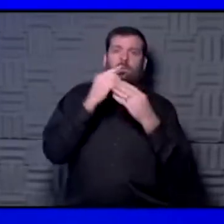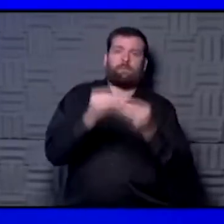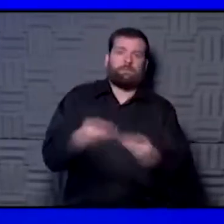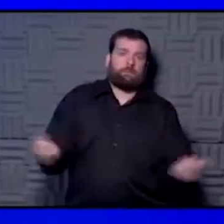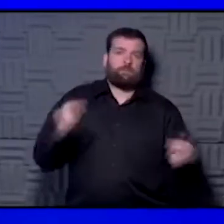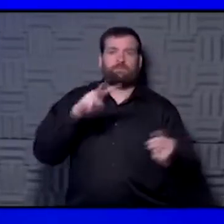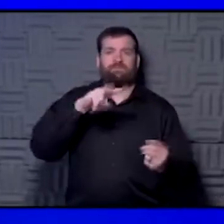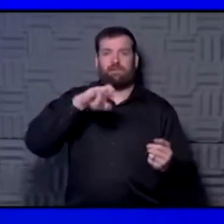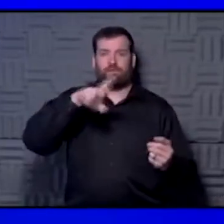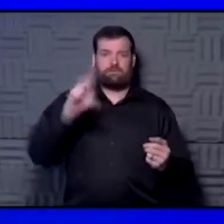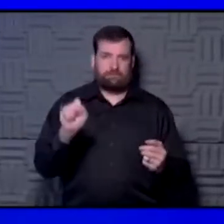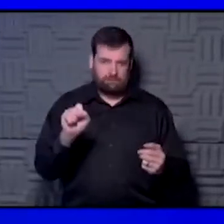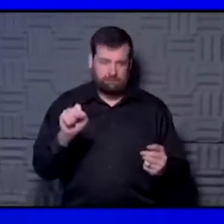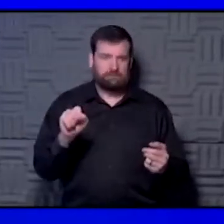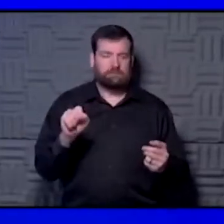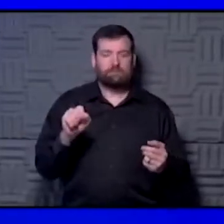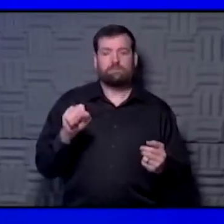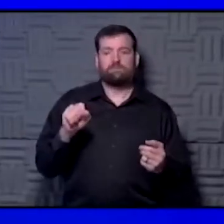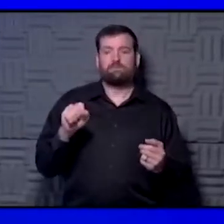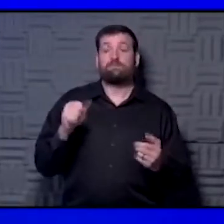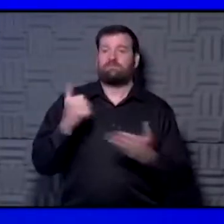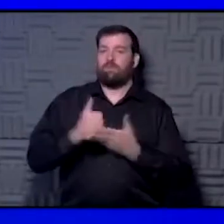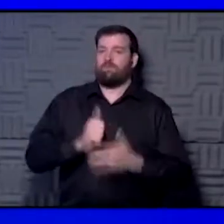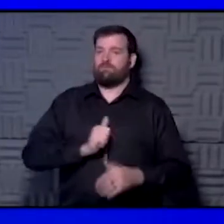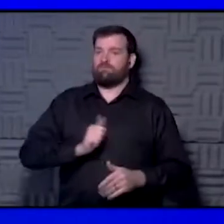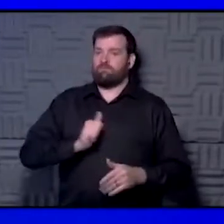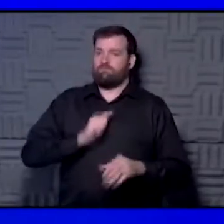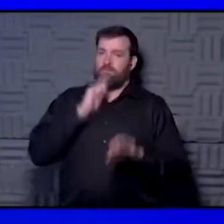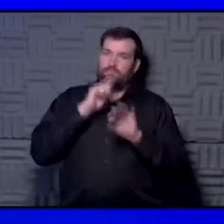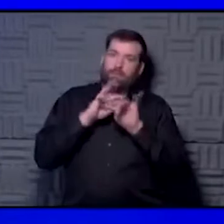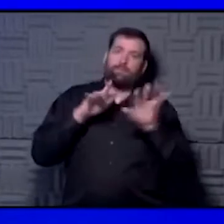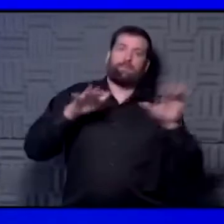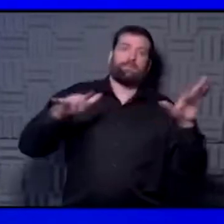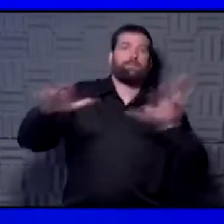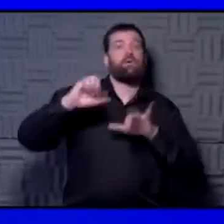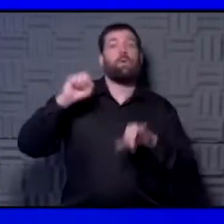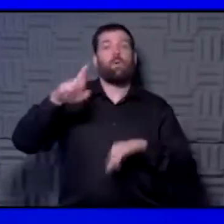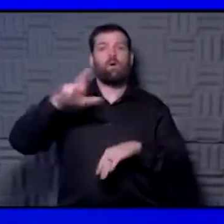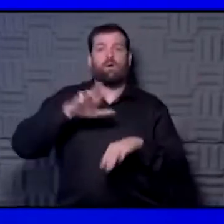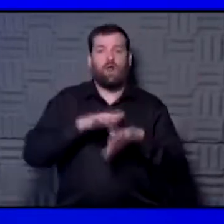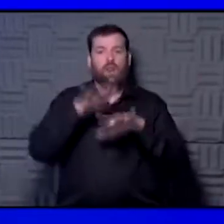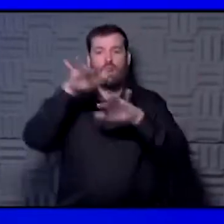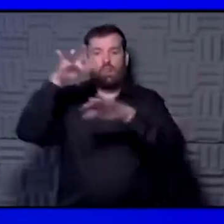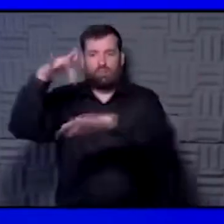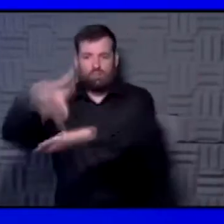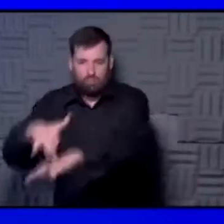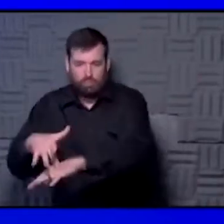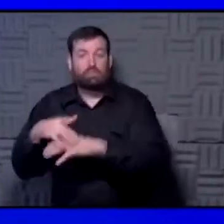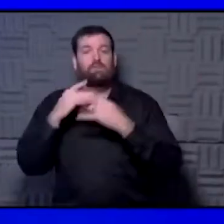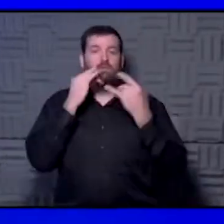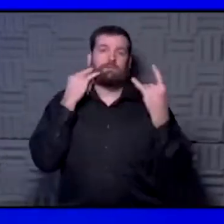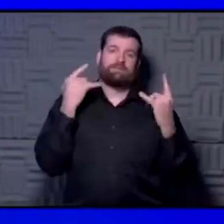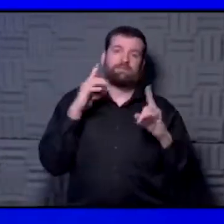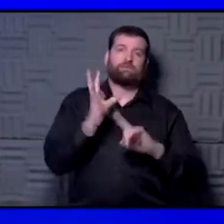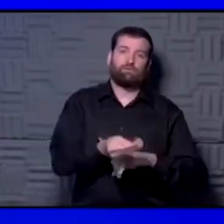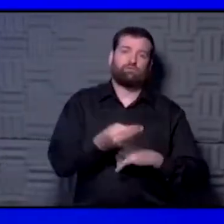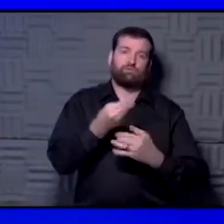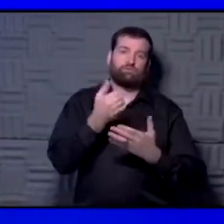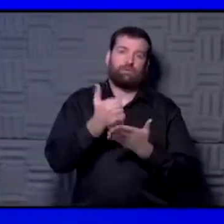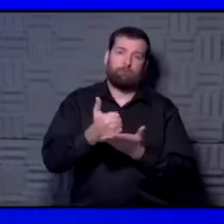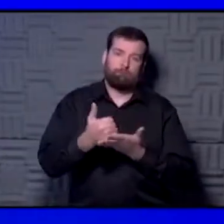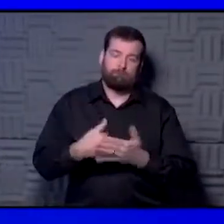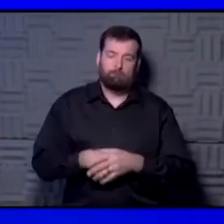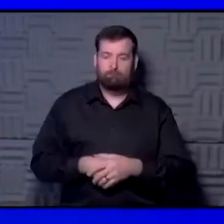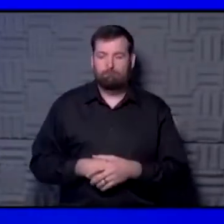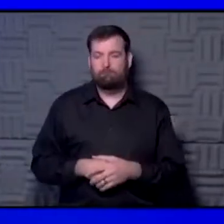virus, protect from you dispersing virus into the environment or landing on surfaces. So I think the mask culture is helping with that.